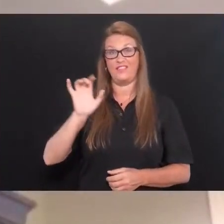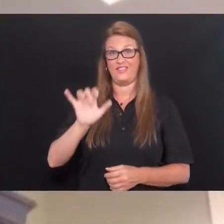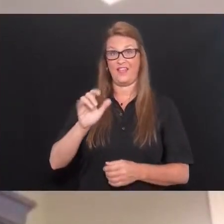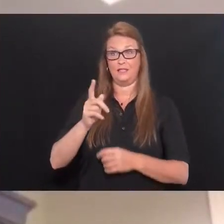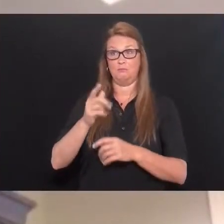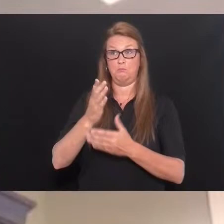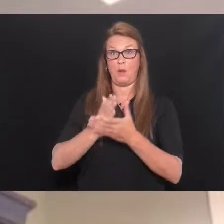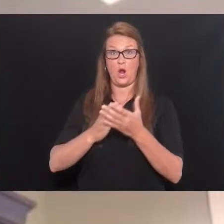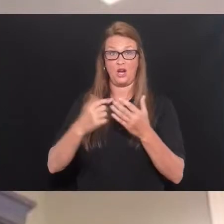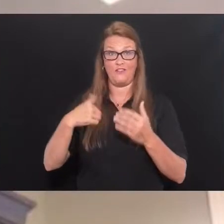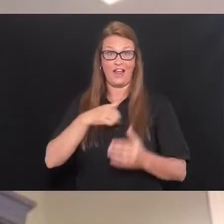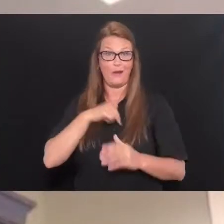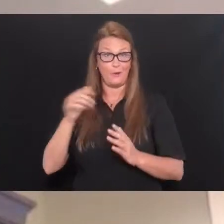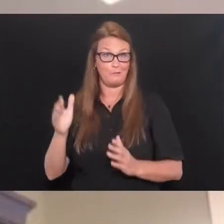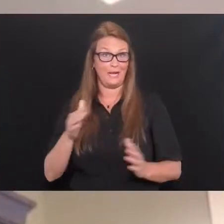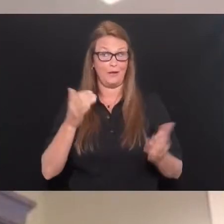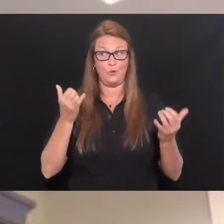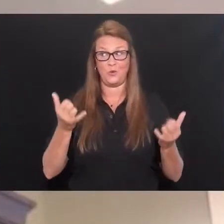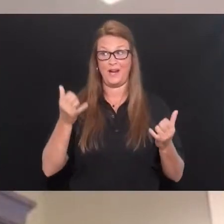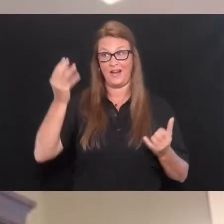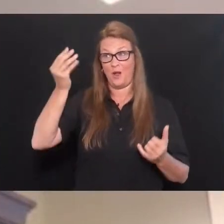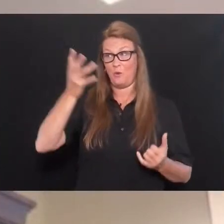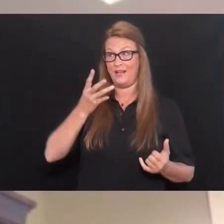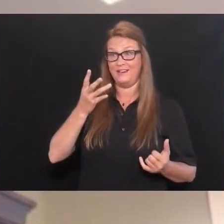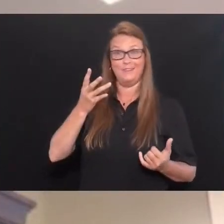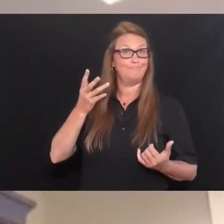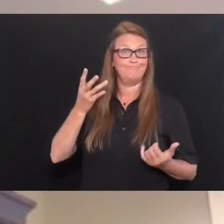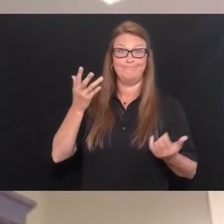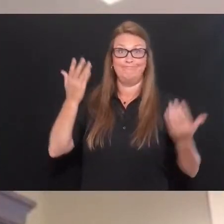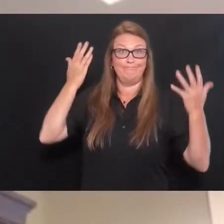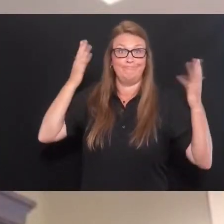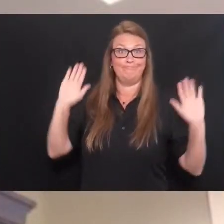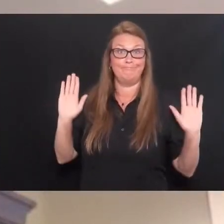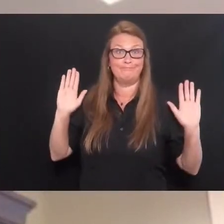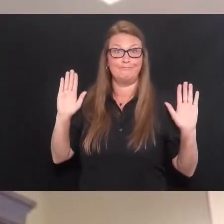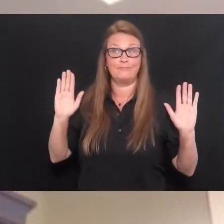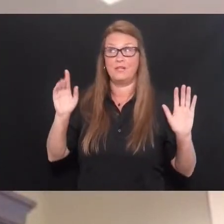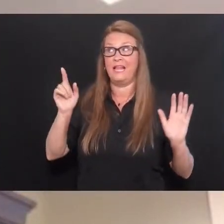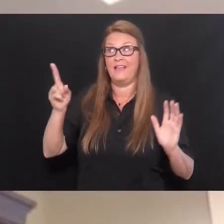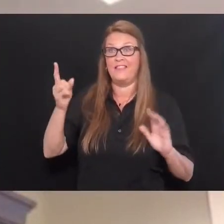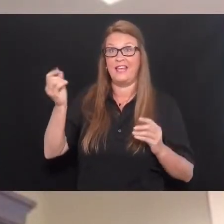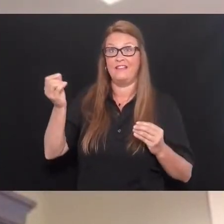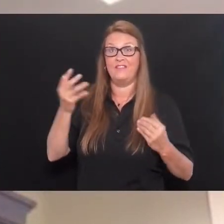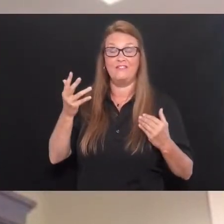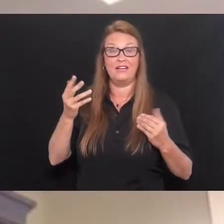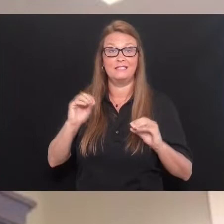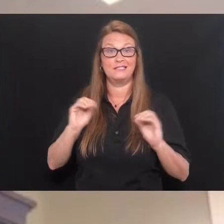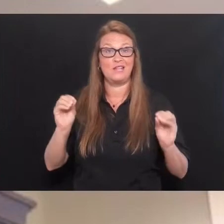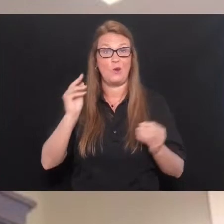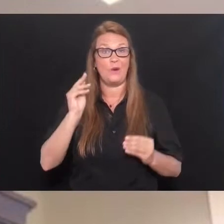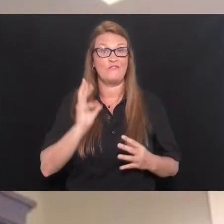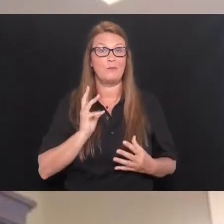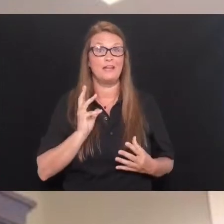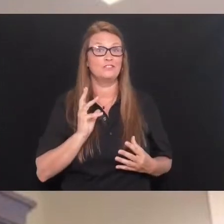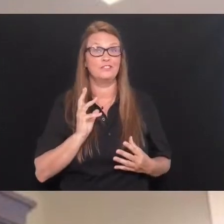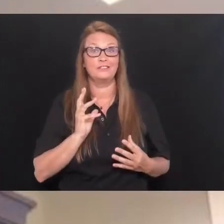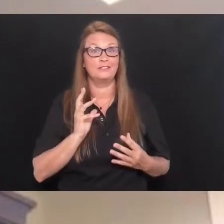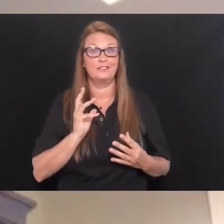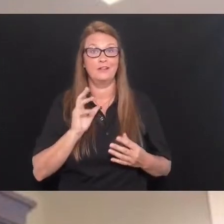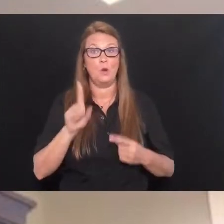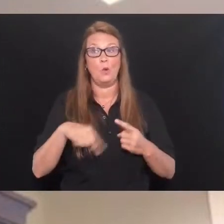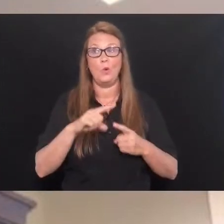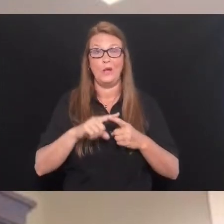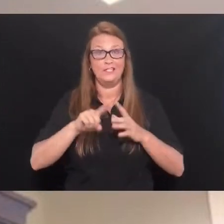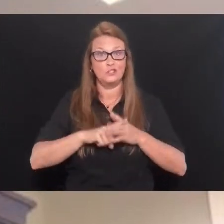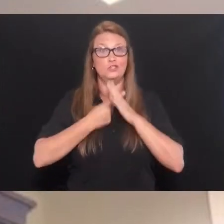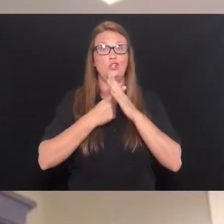we don't know when they will give us the official go-ahead. As the governor's pointed out,